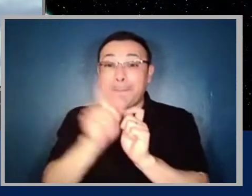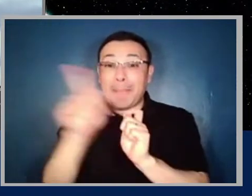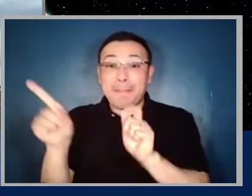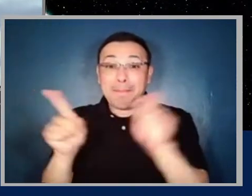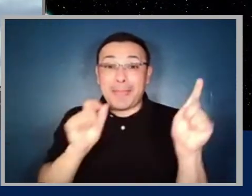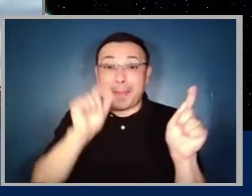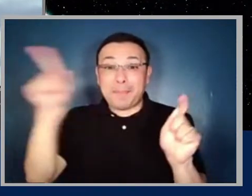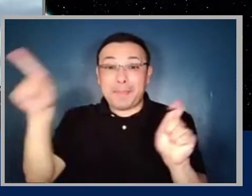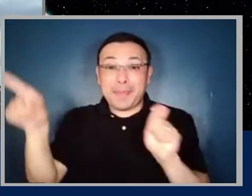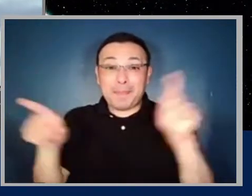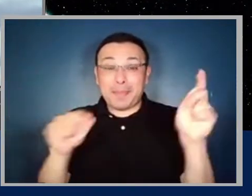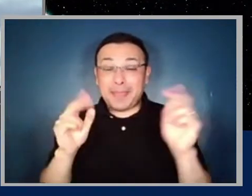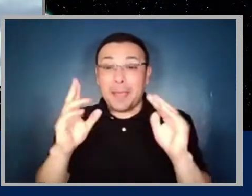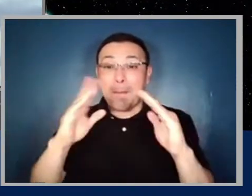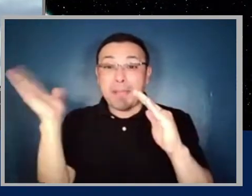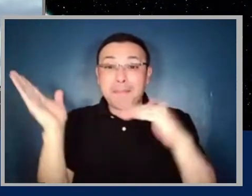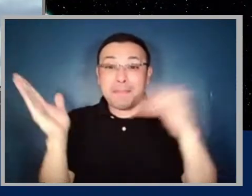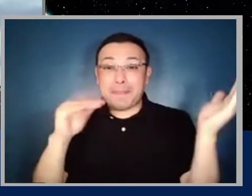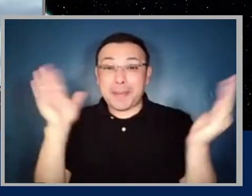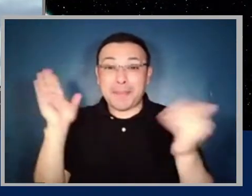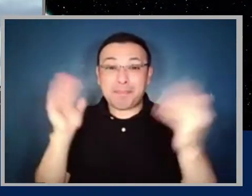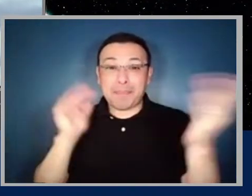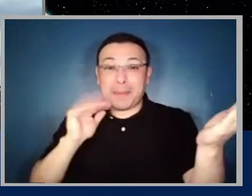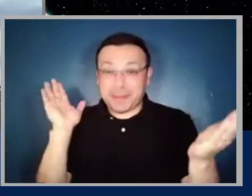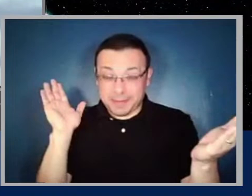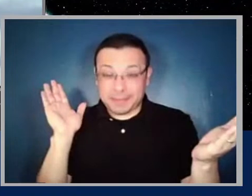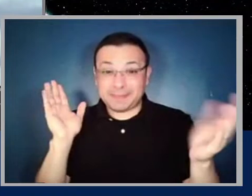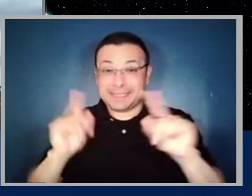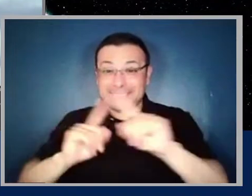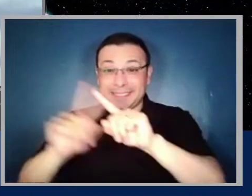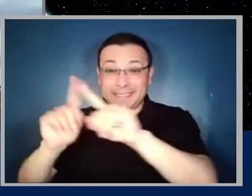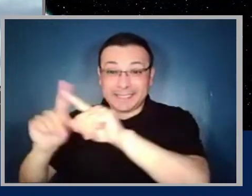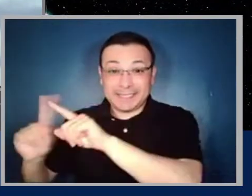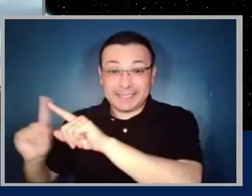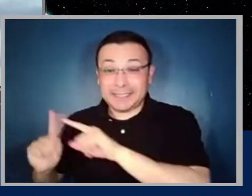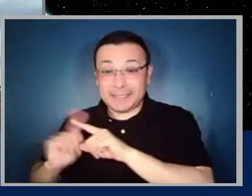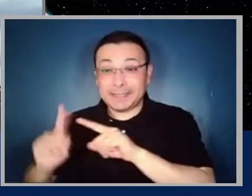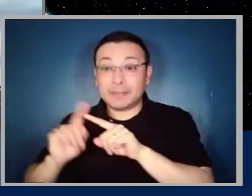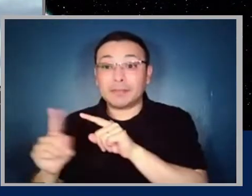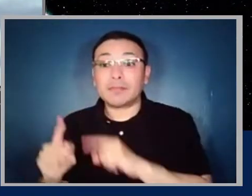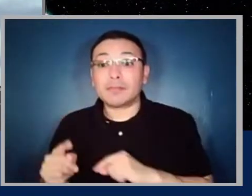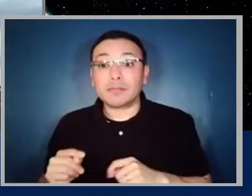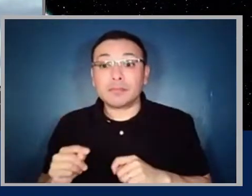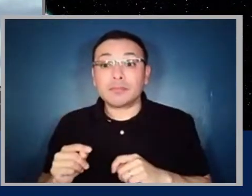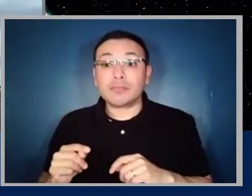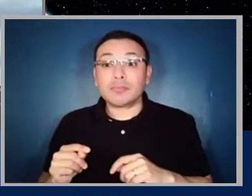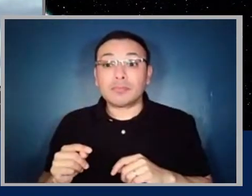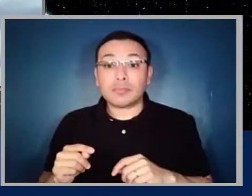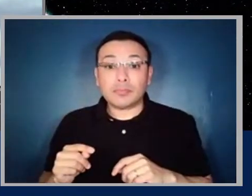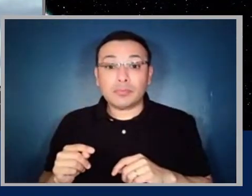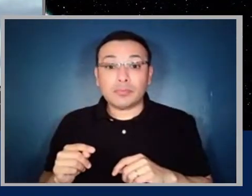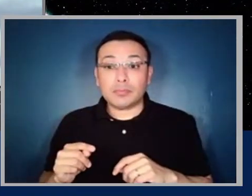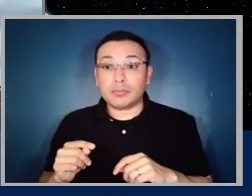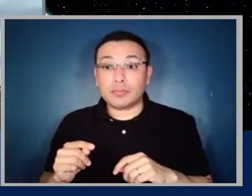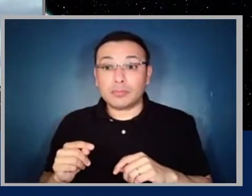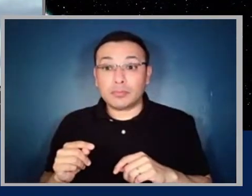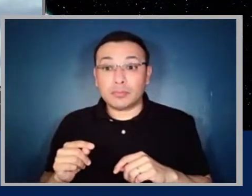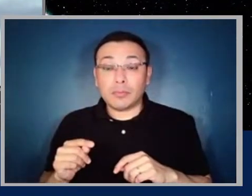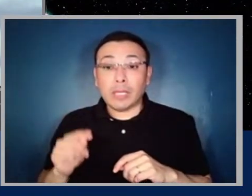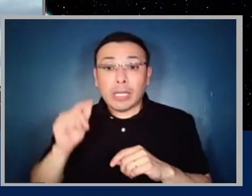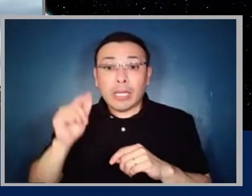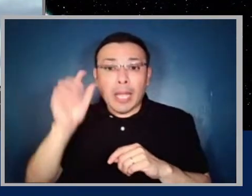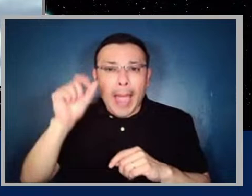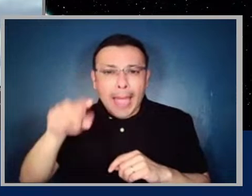this, and it's like falling down. The little covers and the bigger shroud, I think, would not go this way. Like, does it come off in pieces like